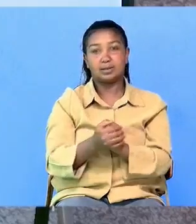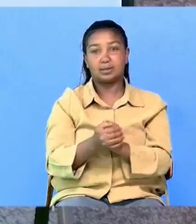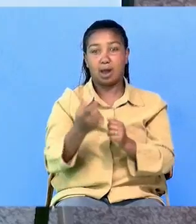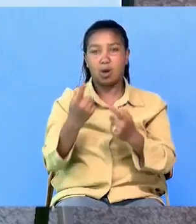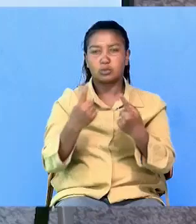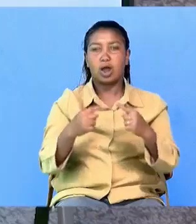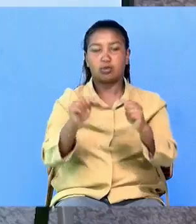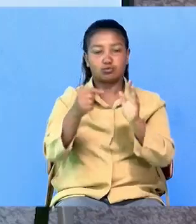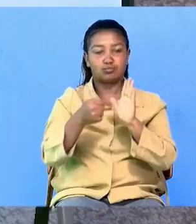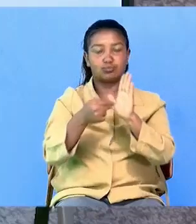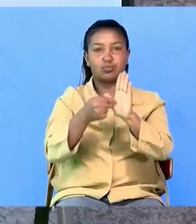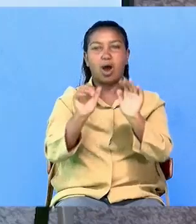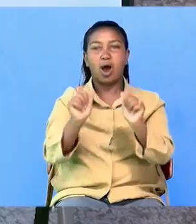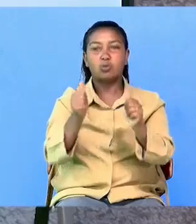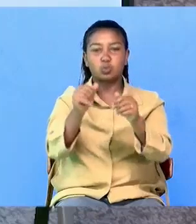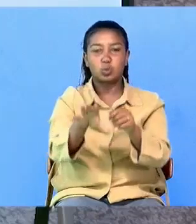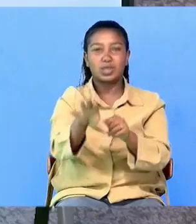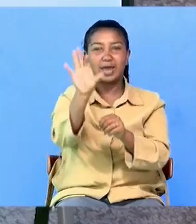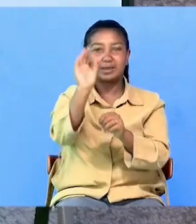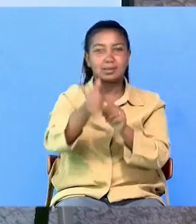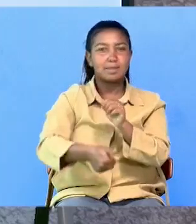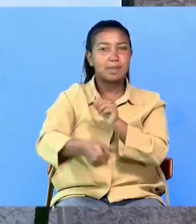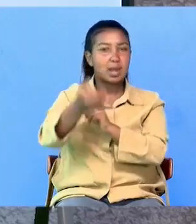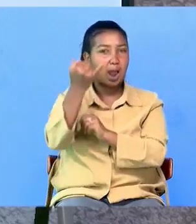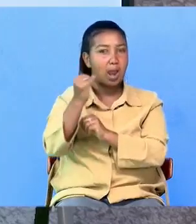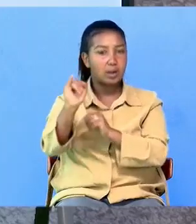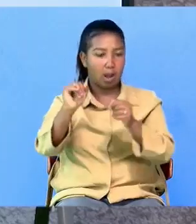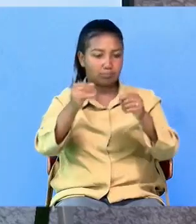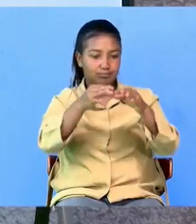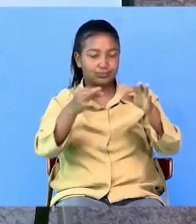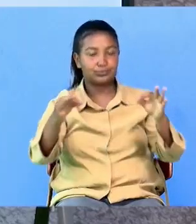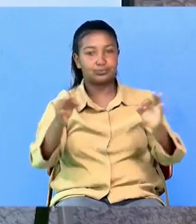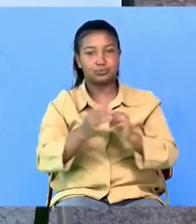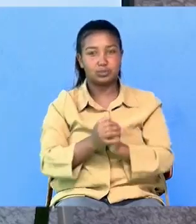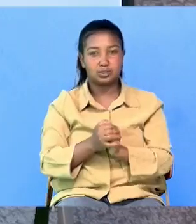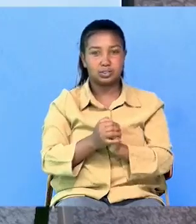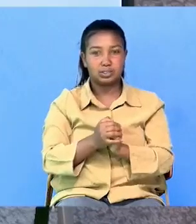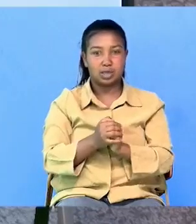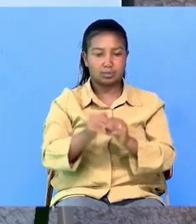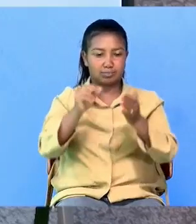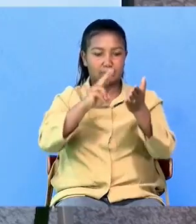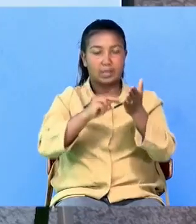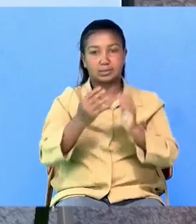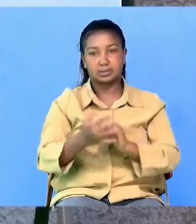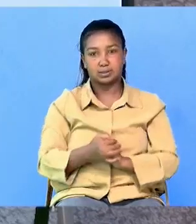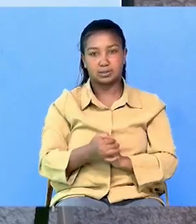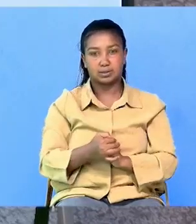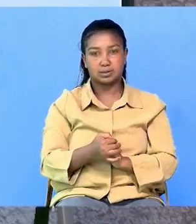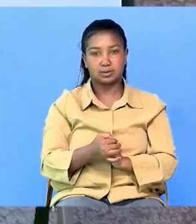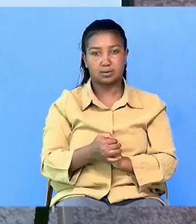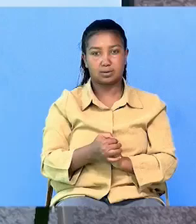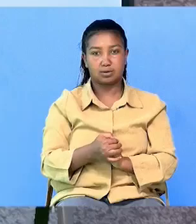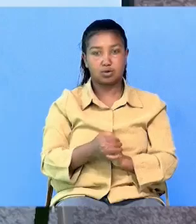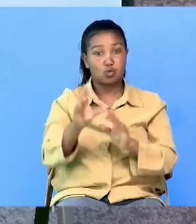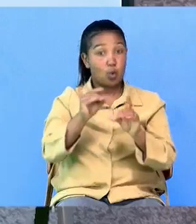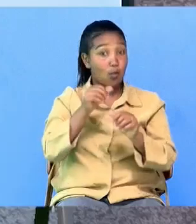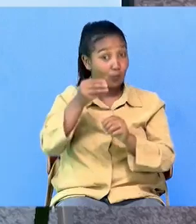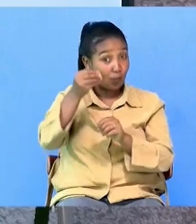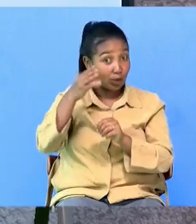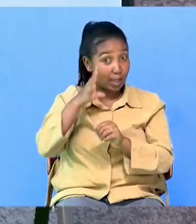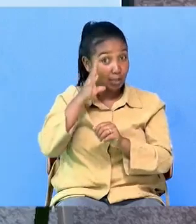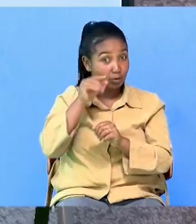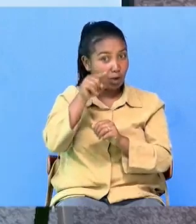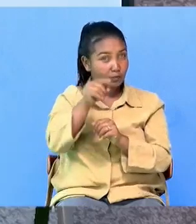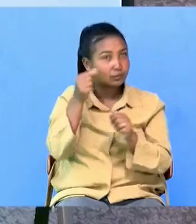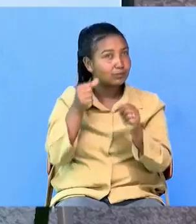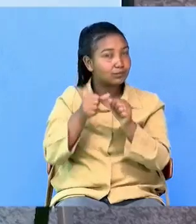was trying to show you how to get the main idea in the given sentence, in the given text. Don't forget that. You have to